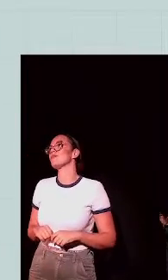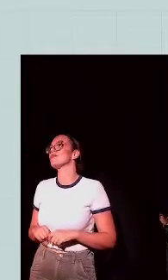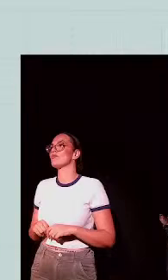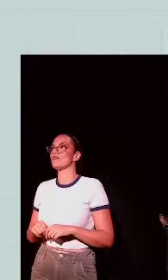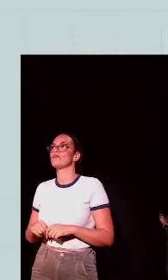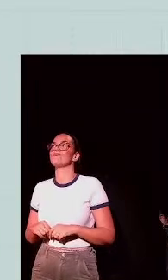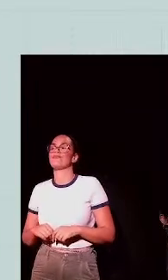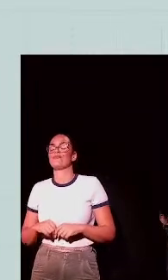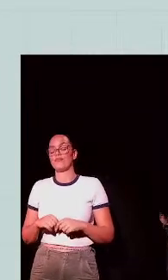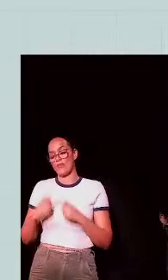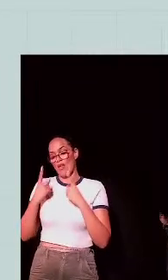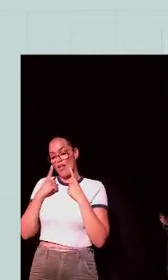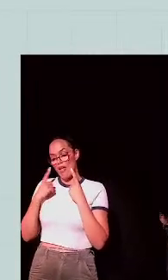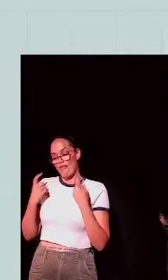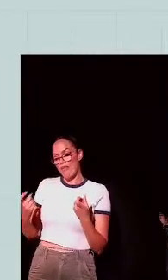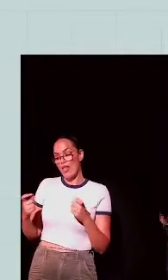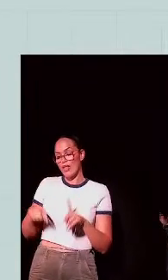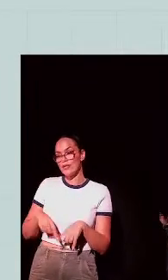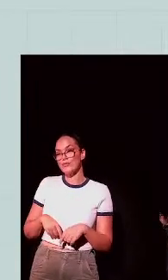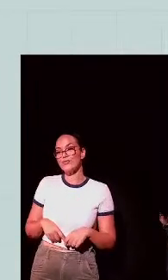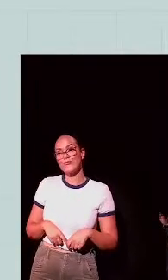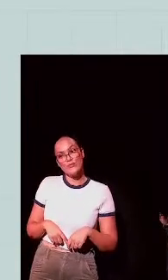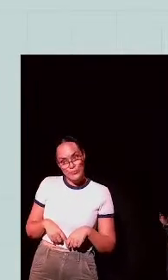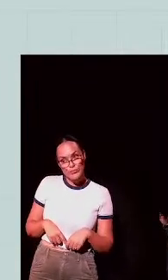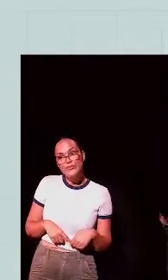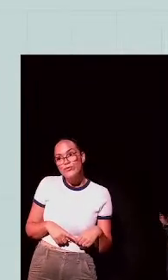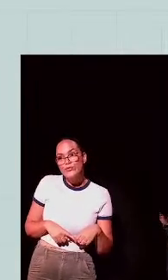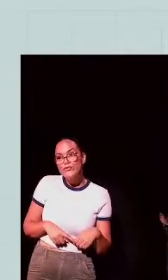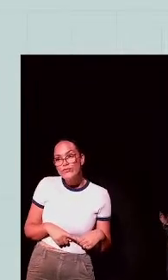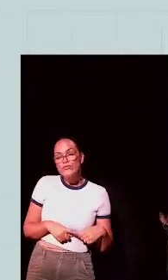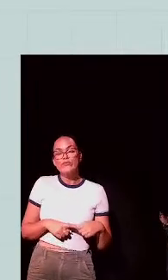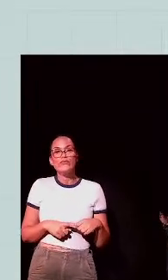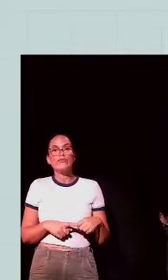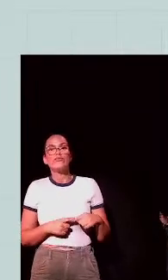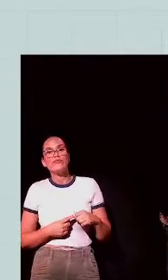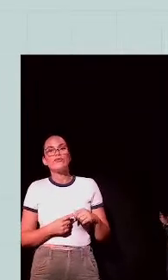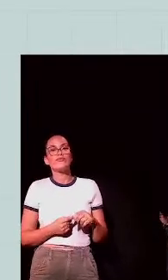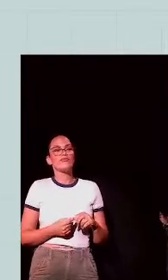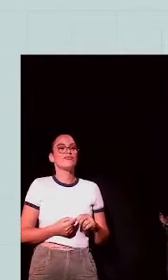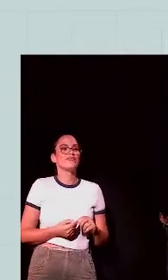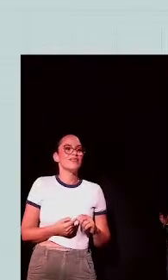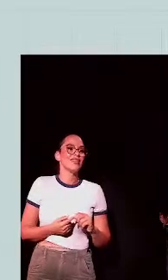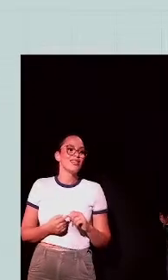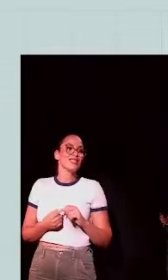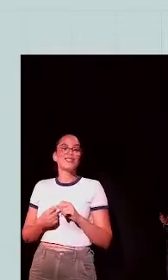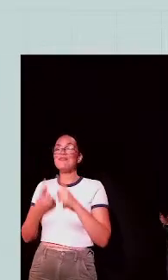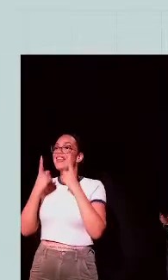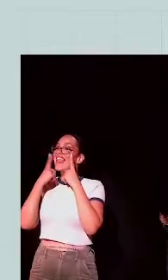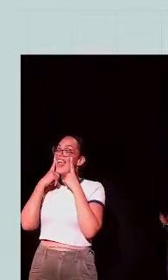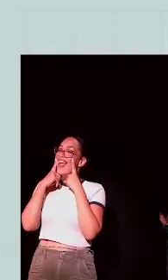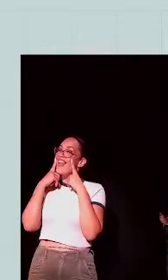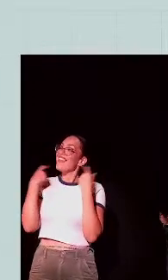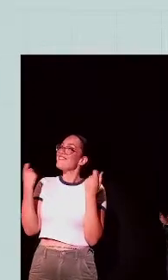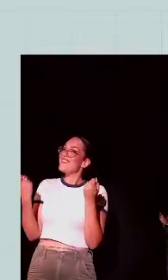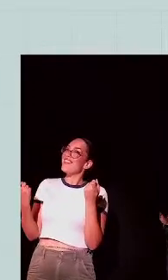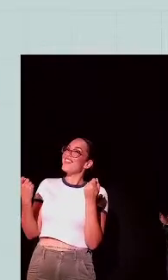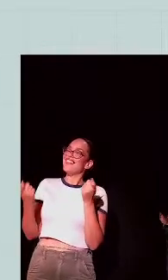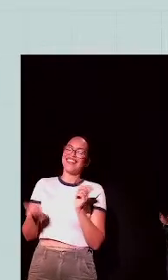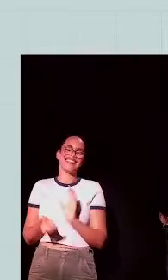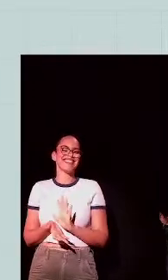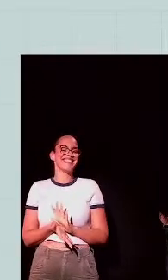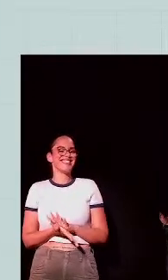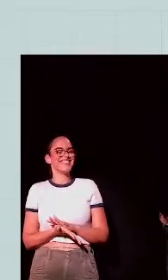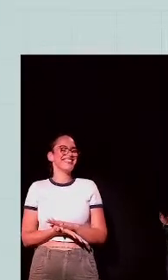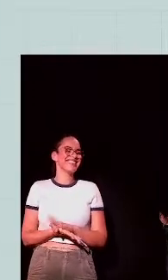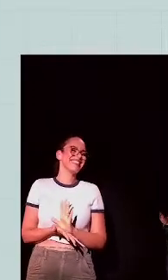You should be careful. Fooling yourself. You should be careful.